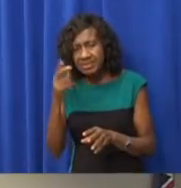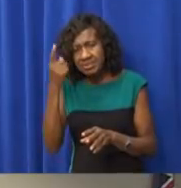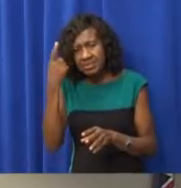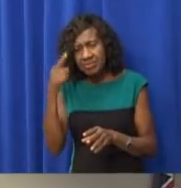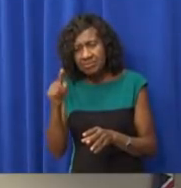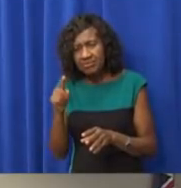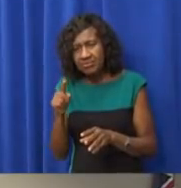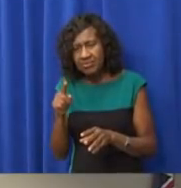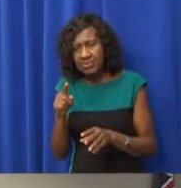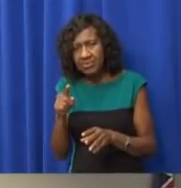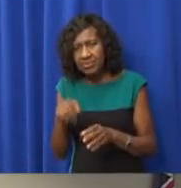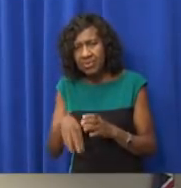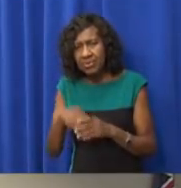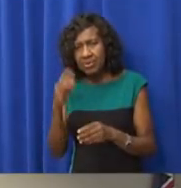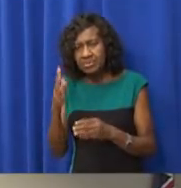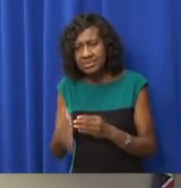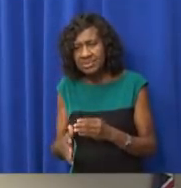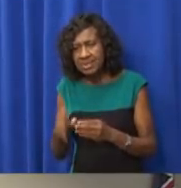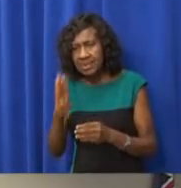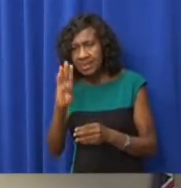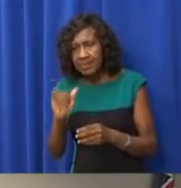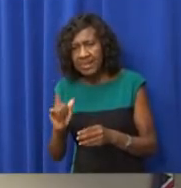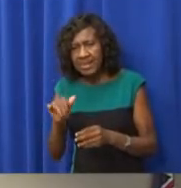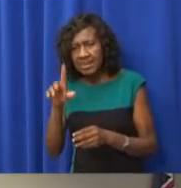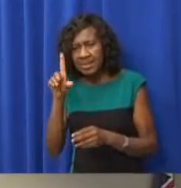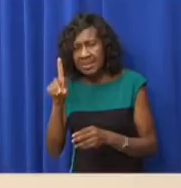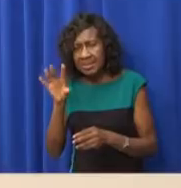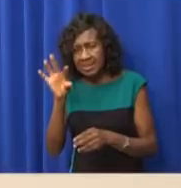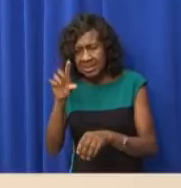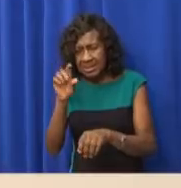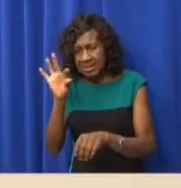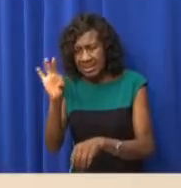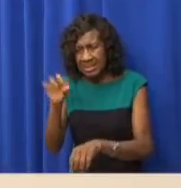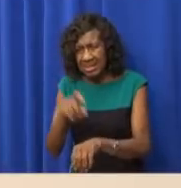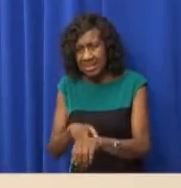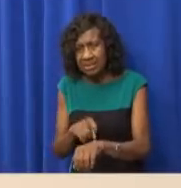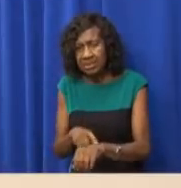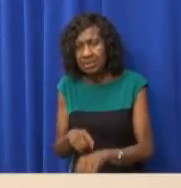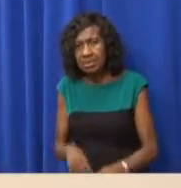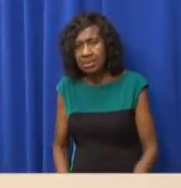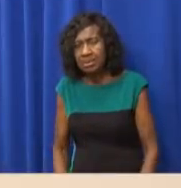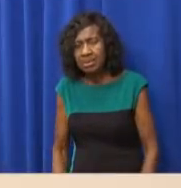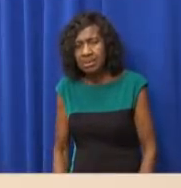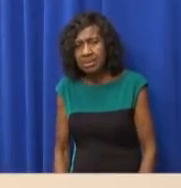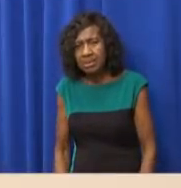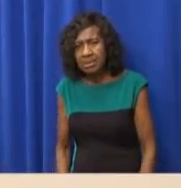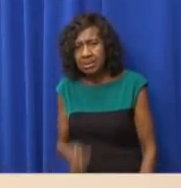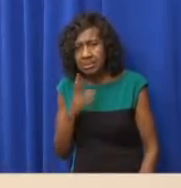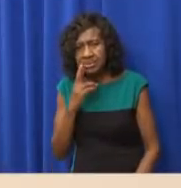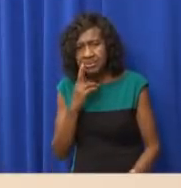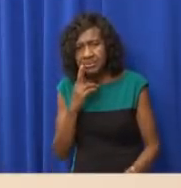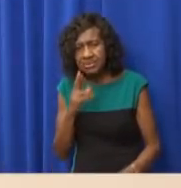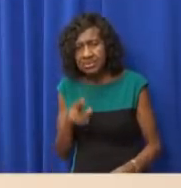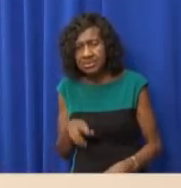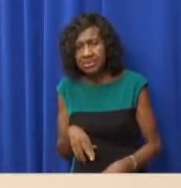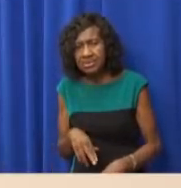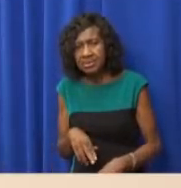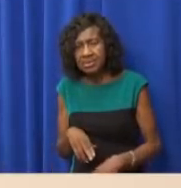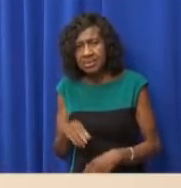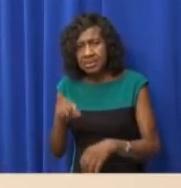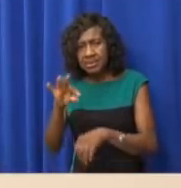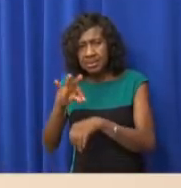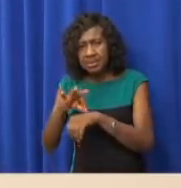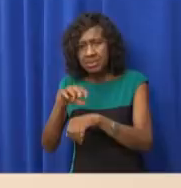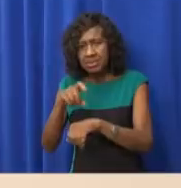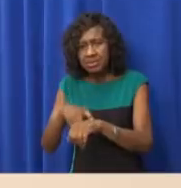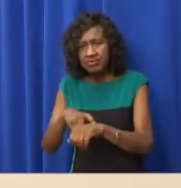mean that their customers must leave the premises by 9? Well, the point is that the curfew will begin at